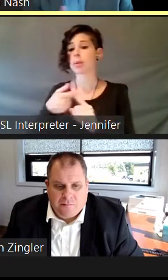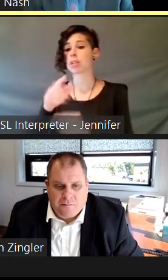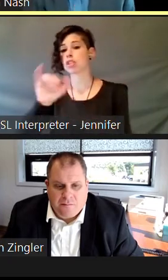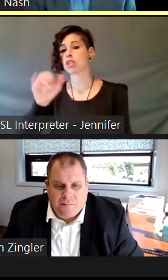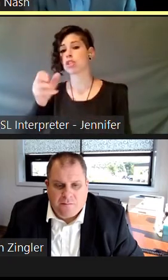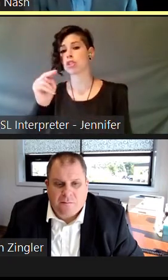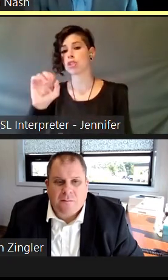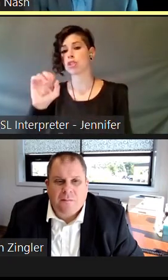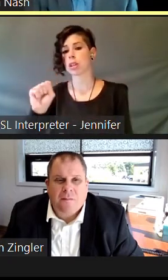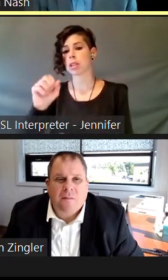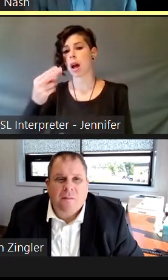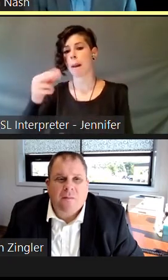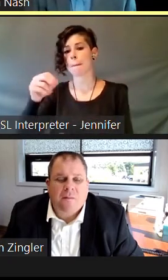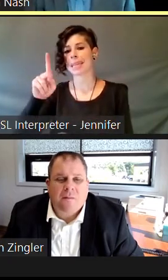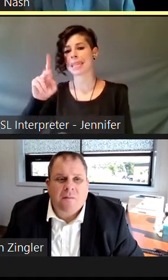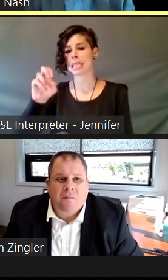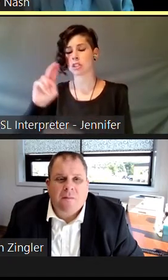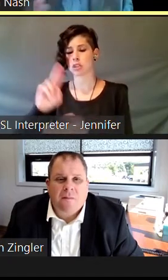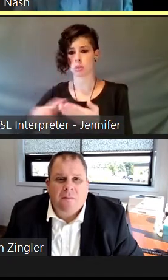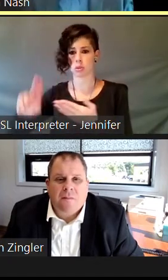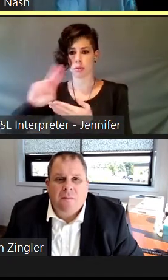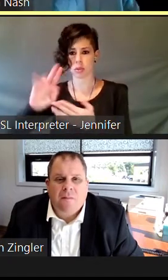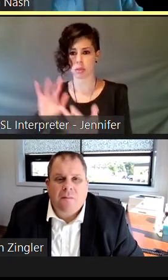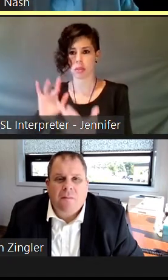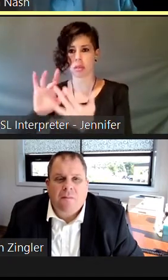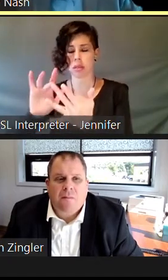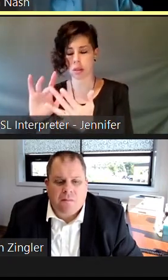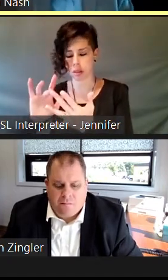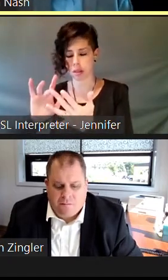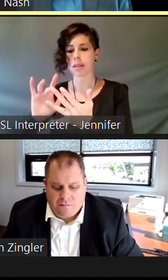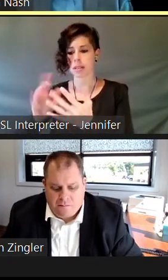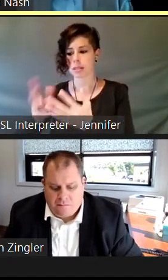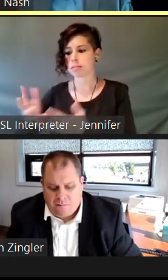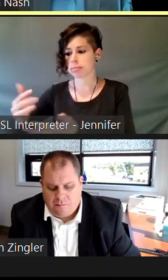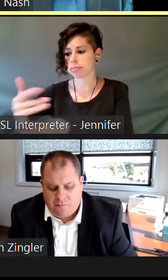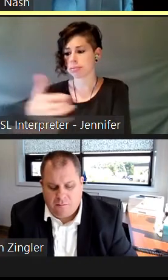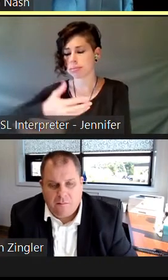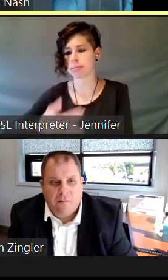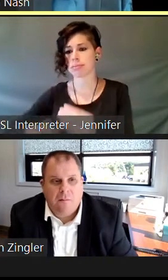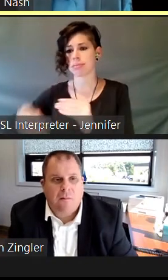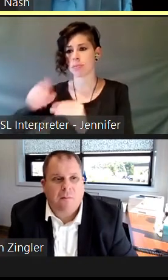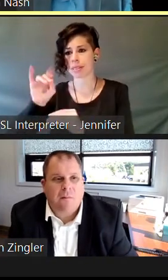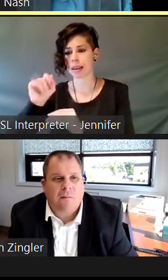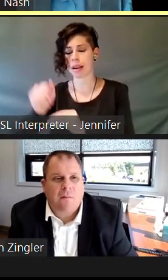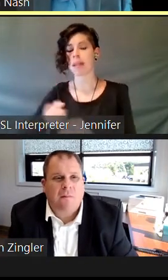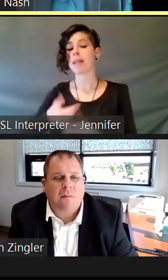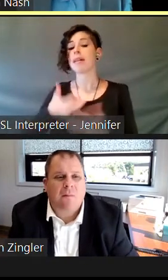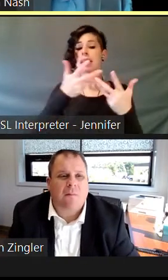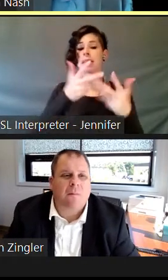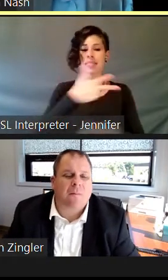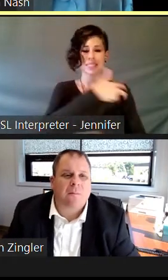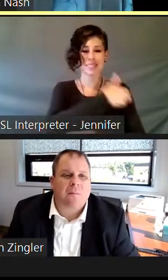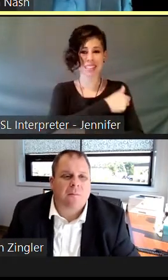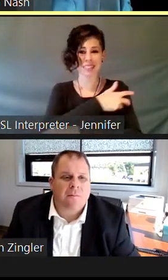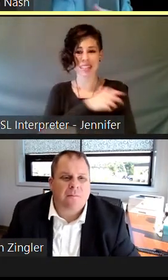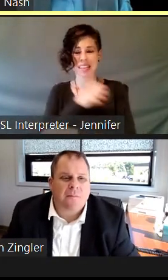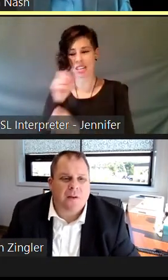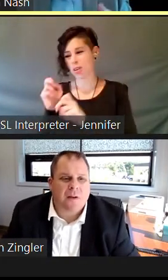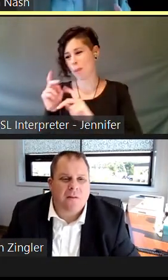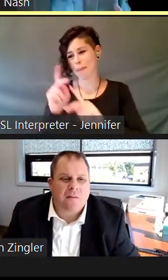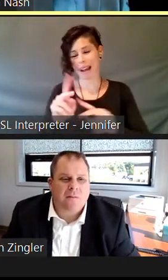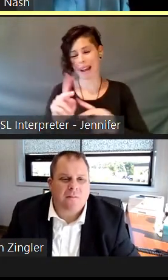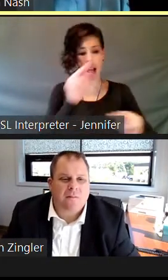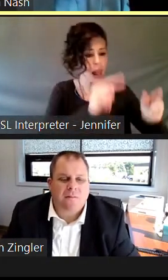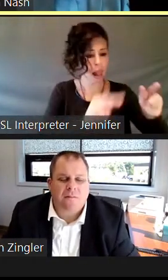once we got past our finish line of getting people vaccinated, I didn't spend a whole lot of time going back and looking at it, but they